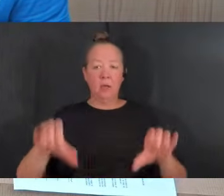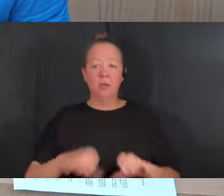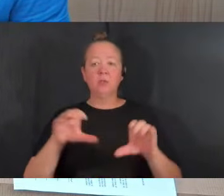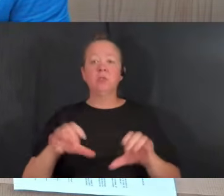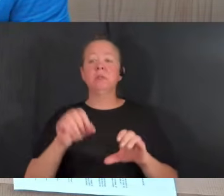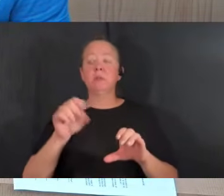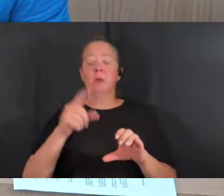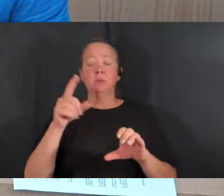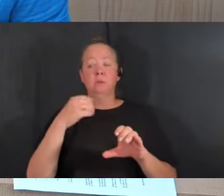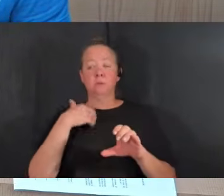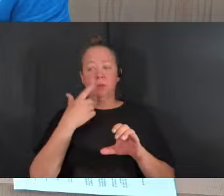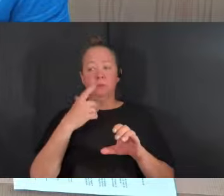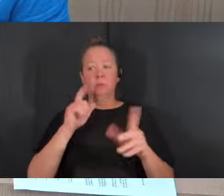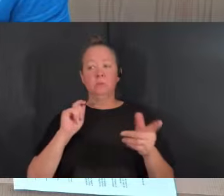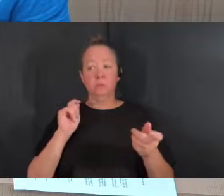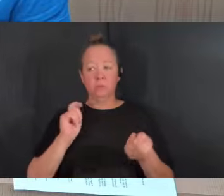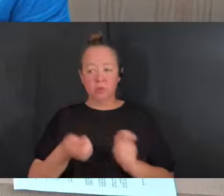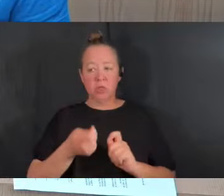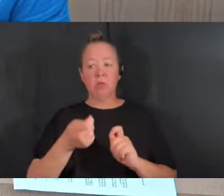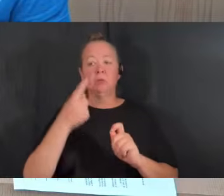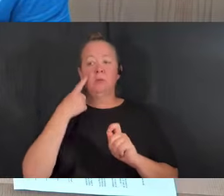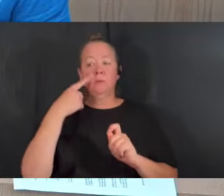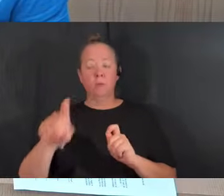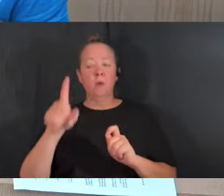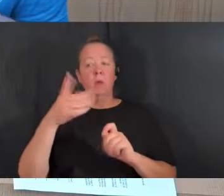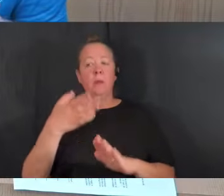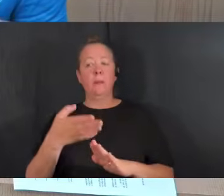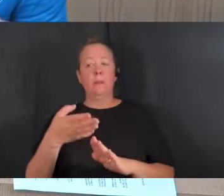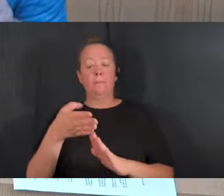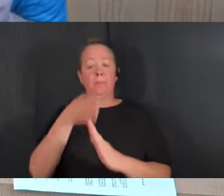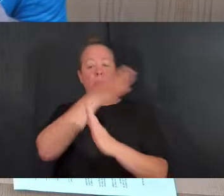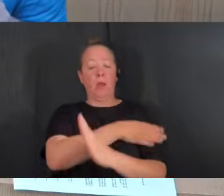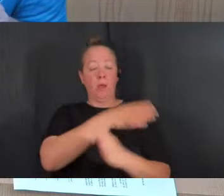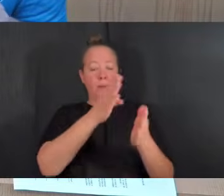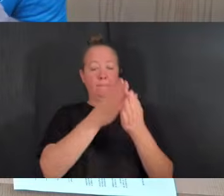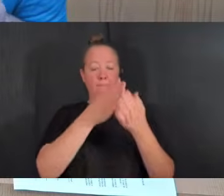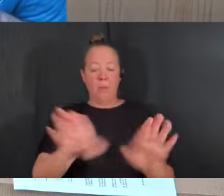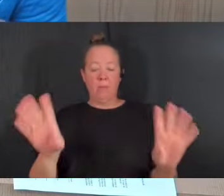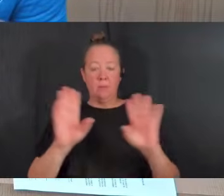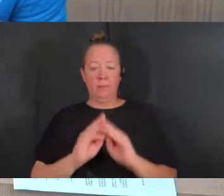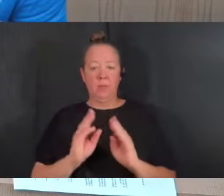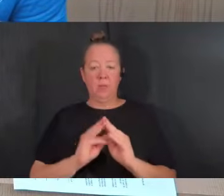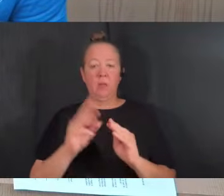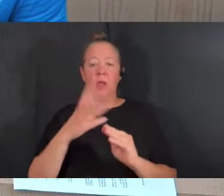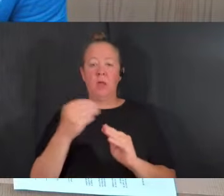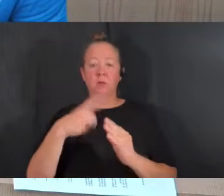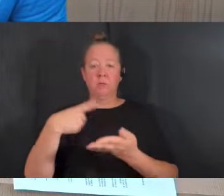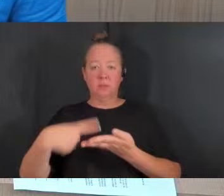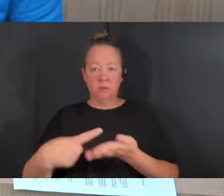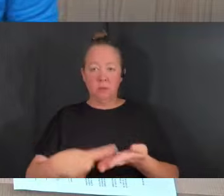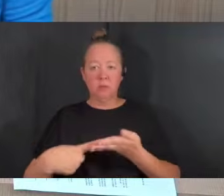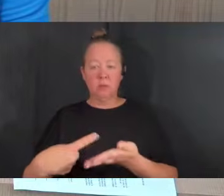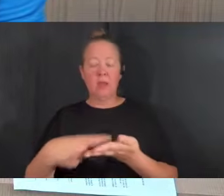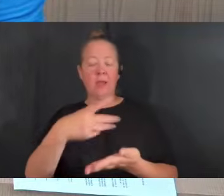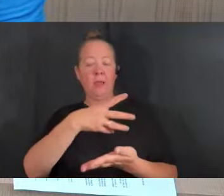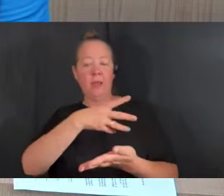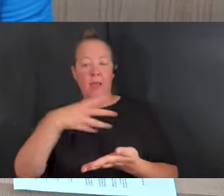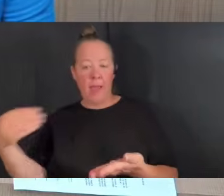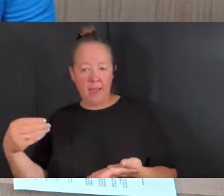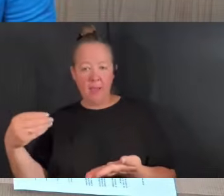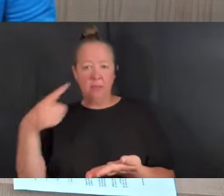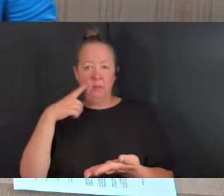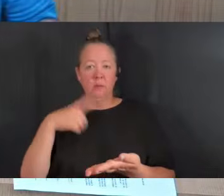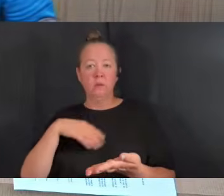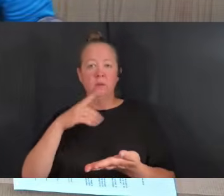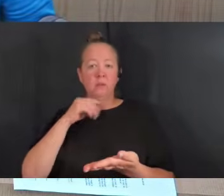meeting, after notice, and a public discussion, and the amendments to the budget for the entire fiscal year do not increase the